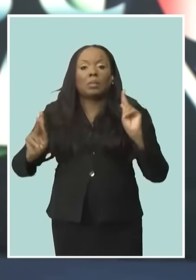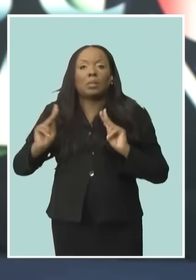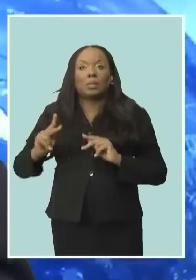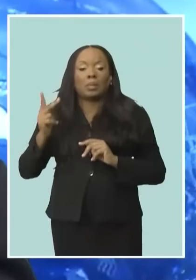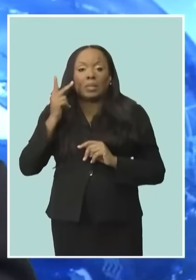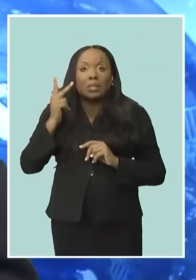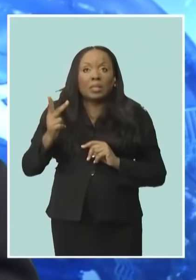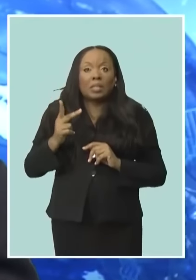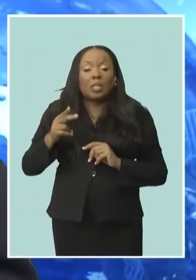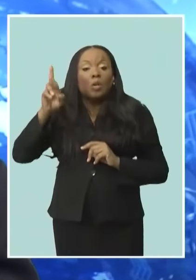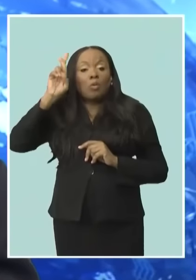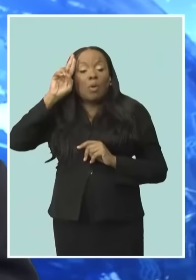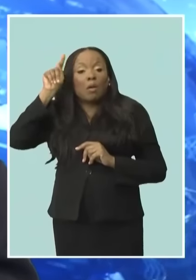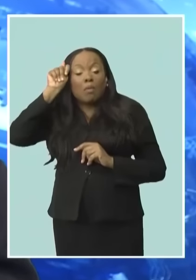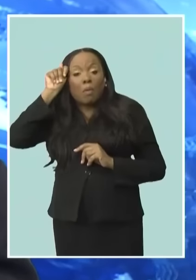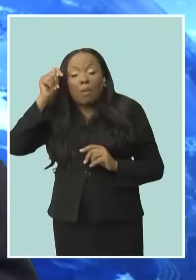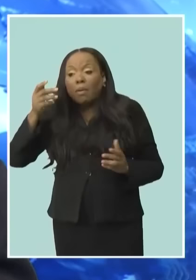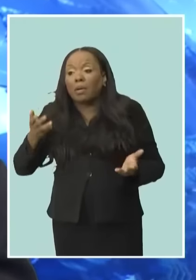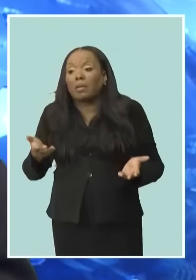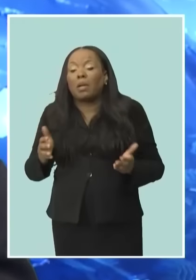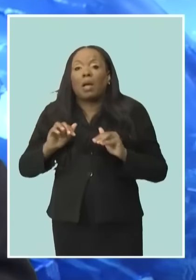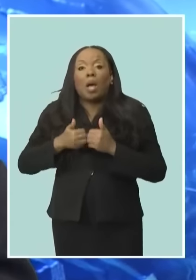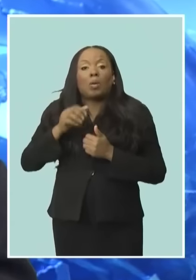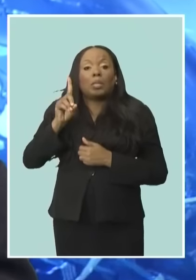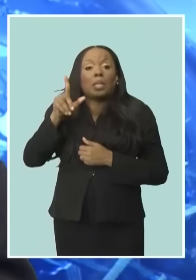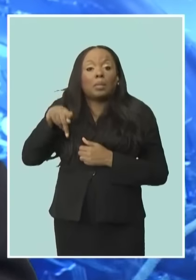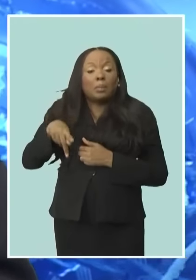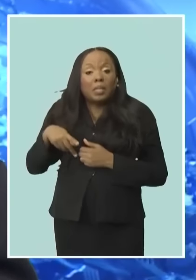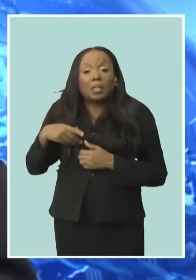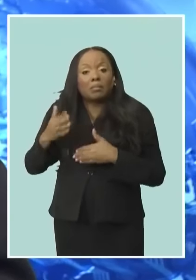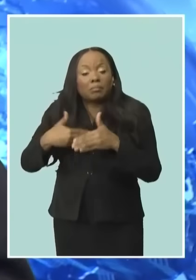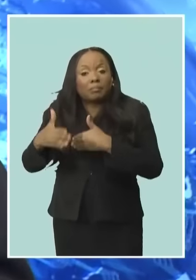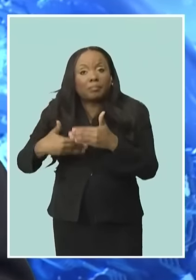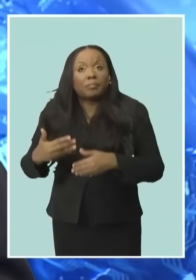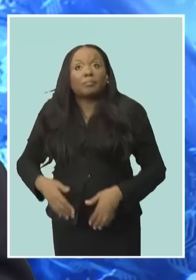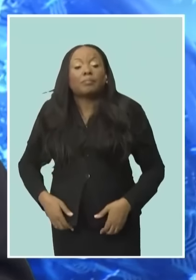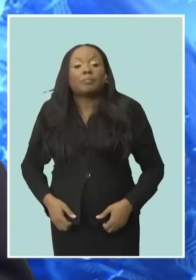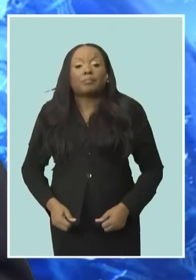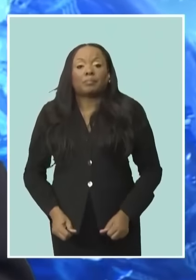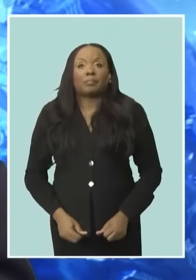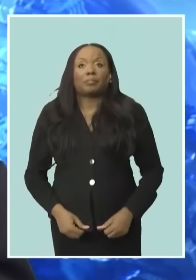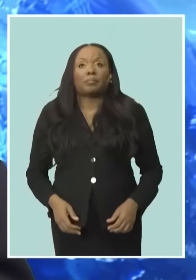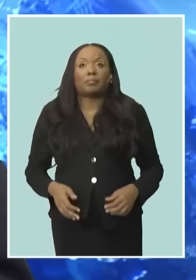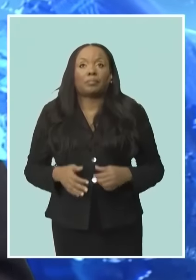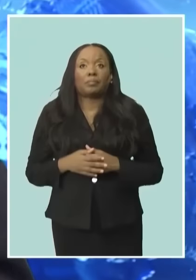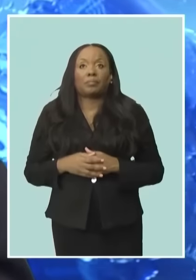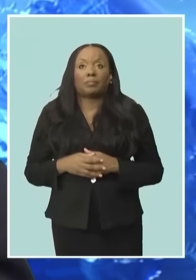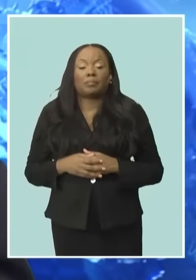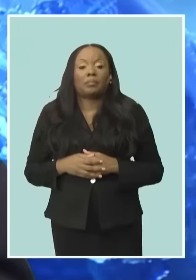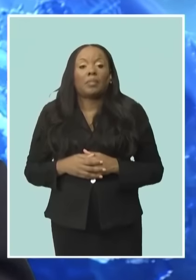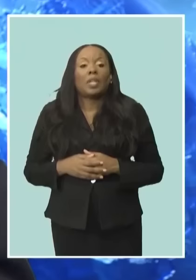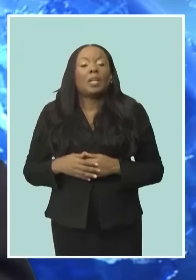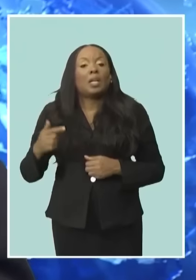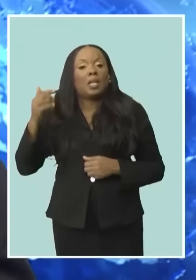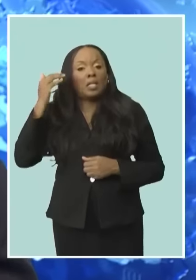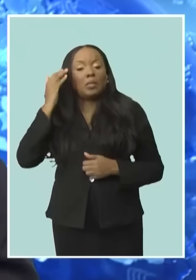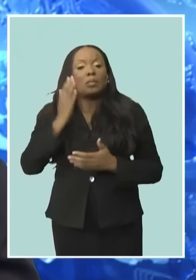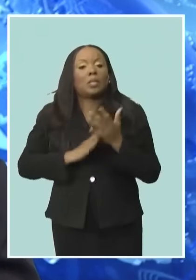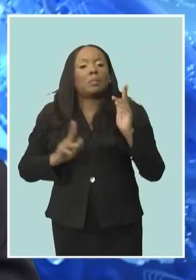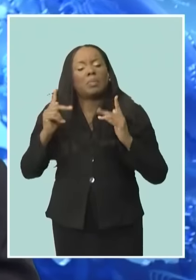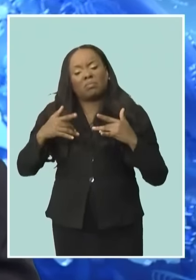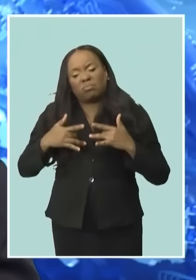Thorne, how they perform. To me, there was some disappointment that the campaign for the Democratic Labour Party did not have familiar faces up until the